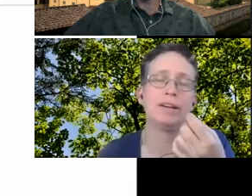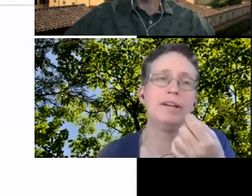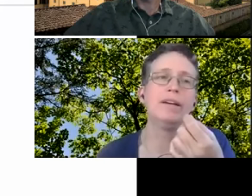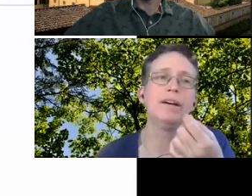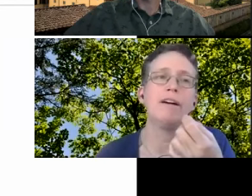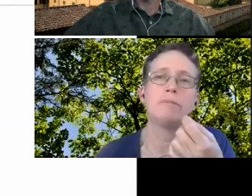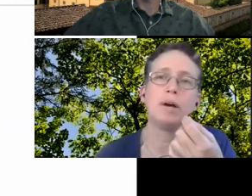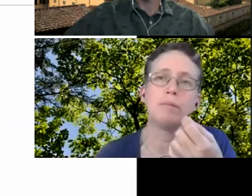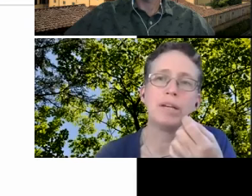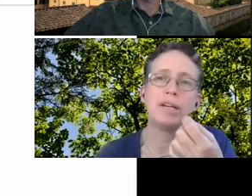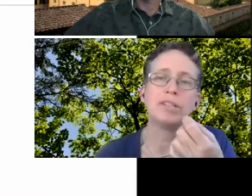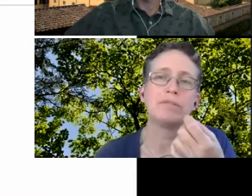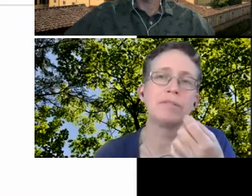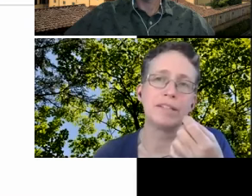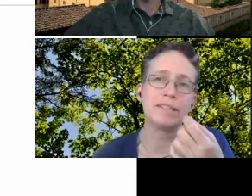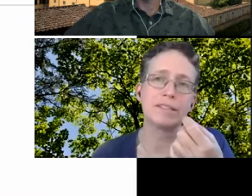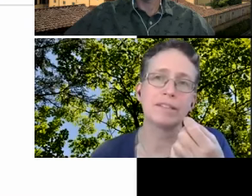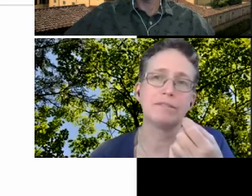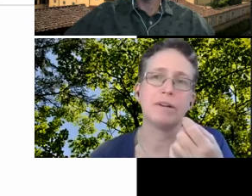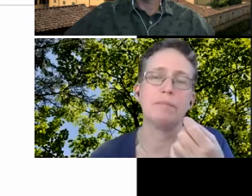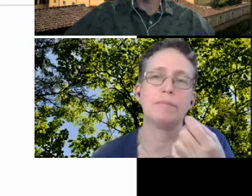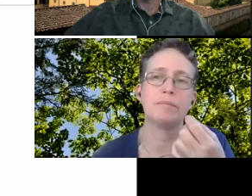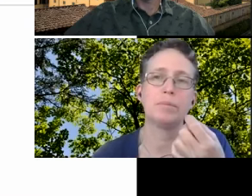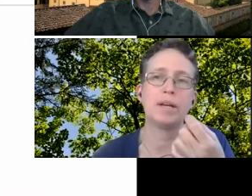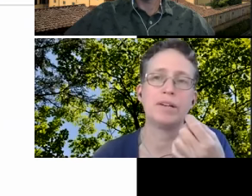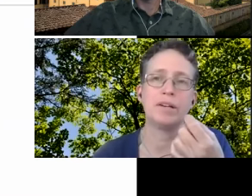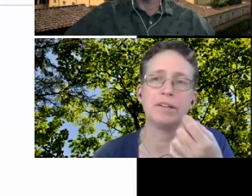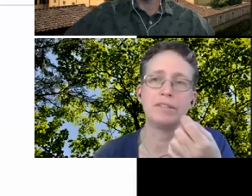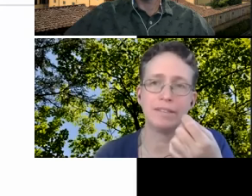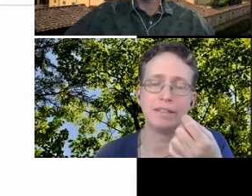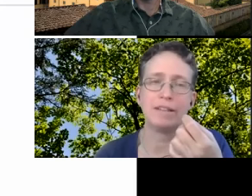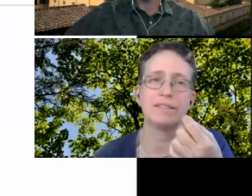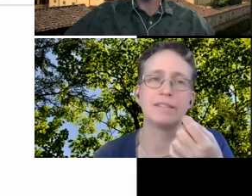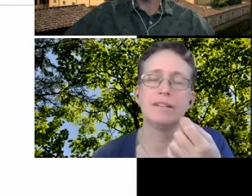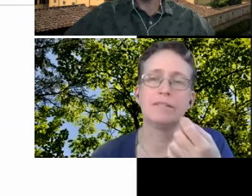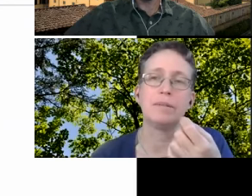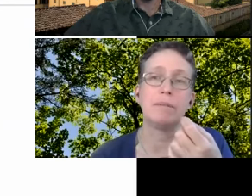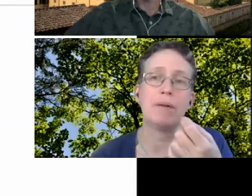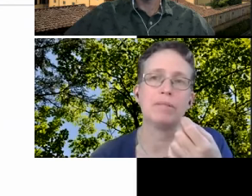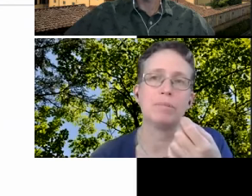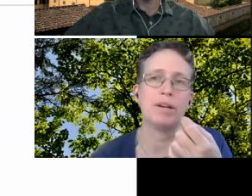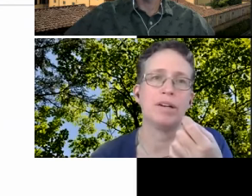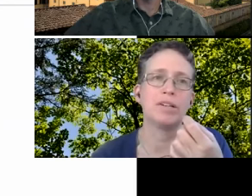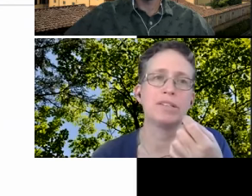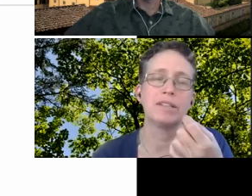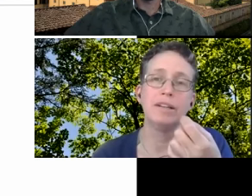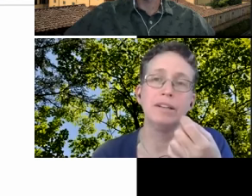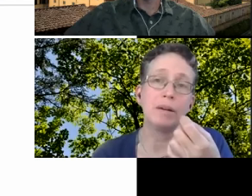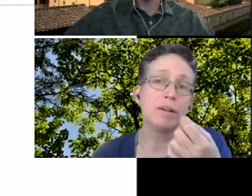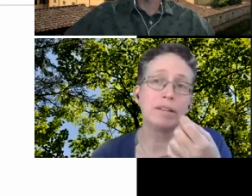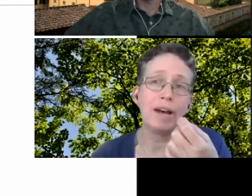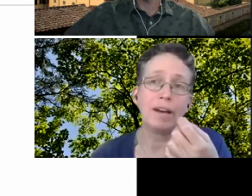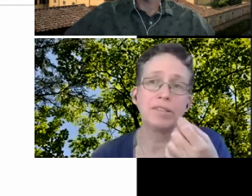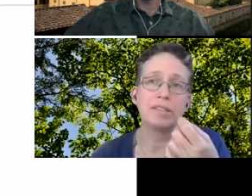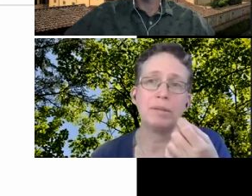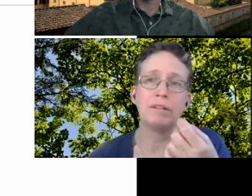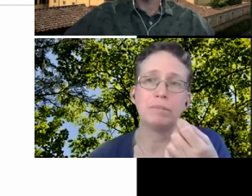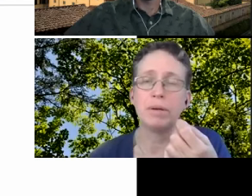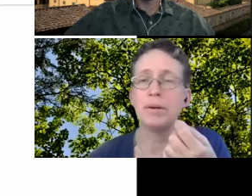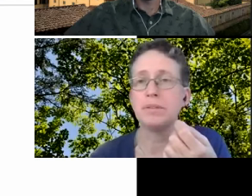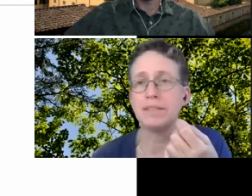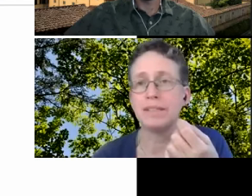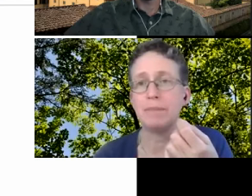decoupling of predation risk from predator densities, from the amount of predators. And one of the factors that